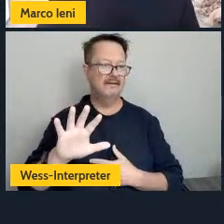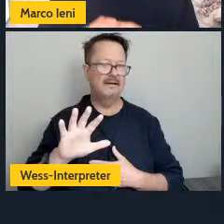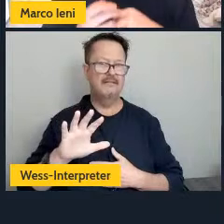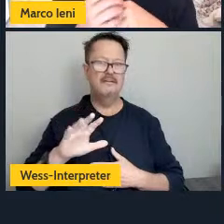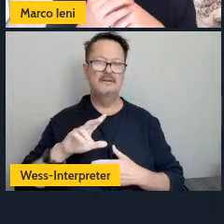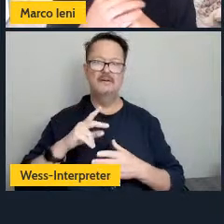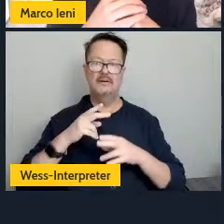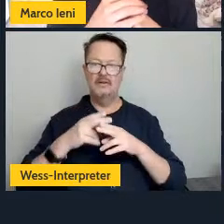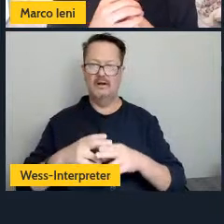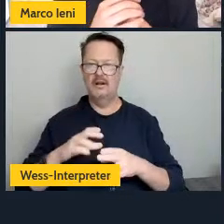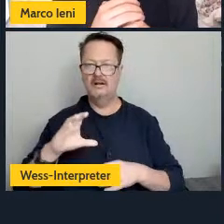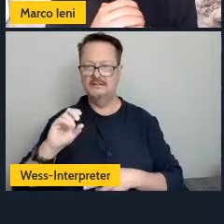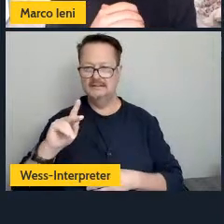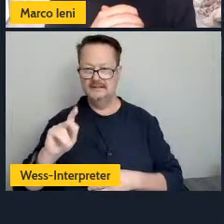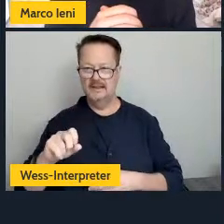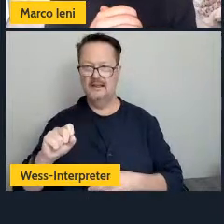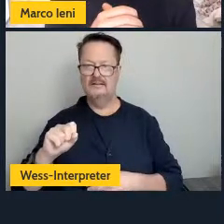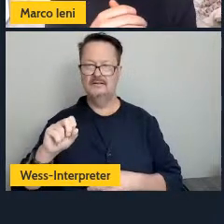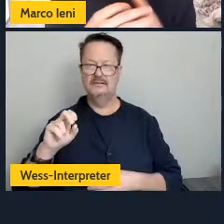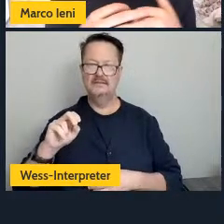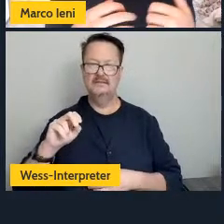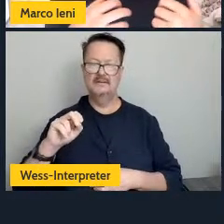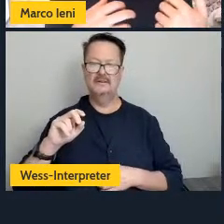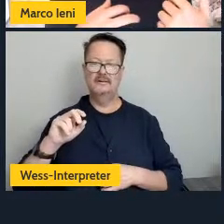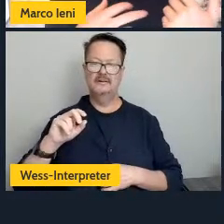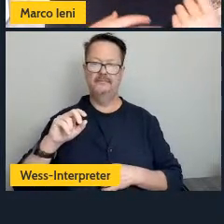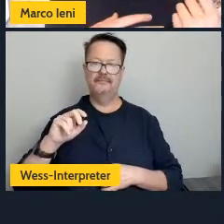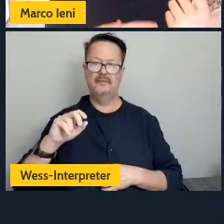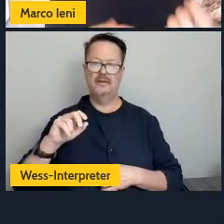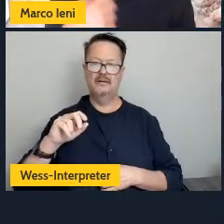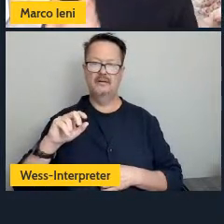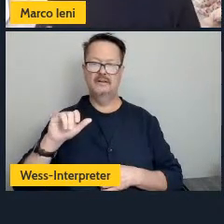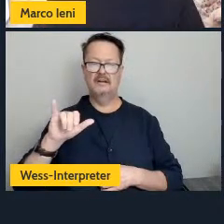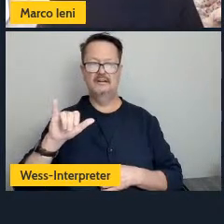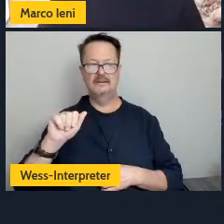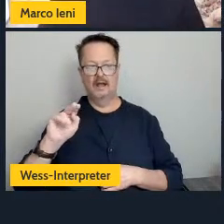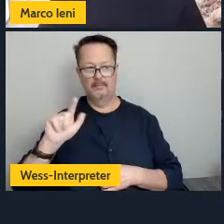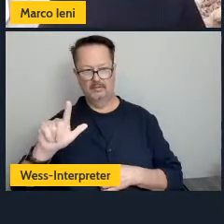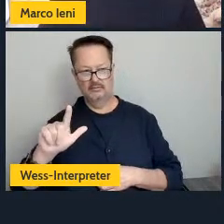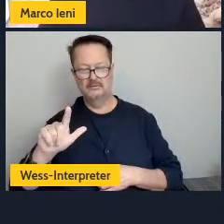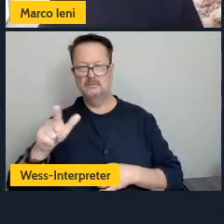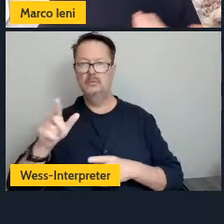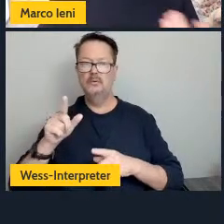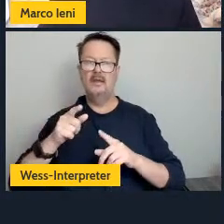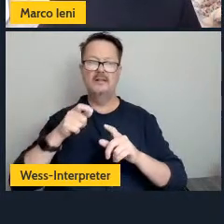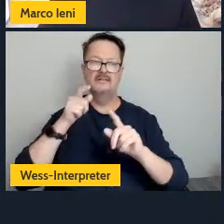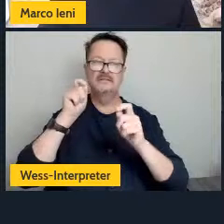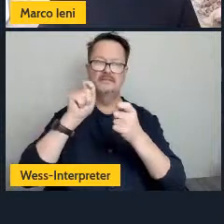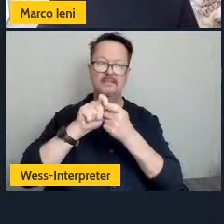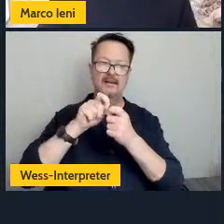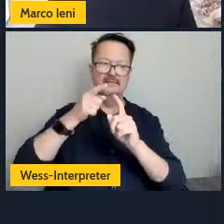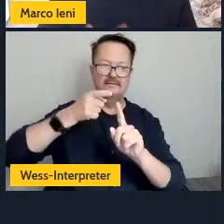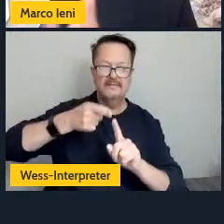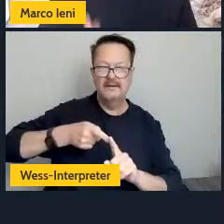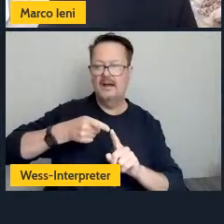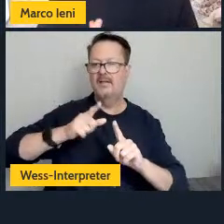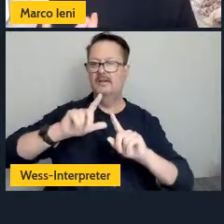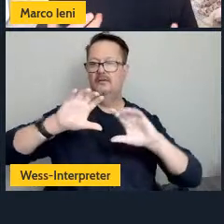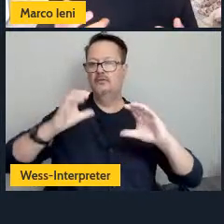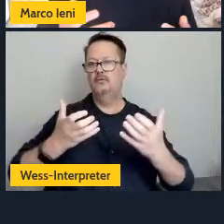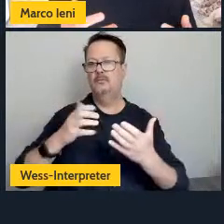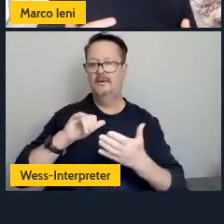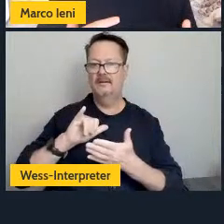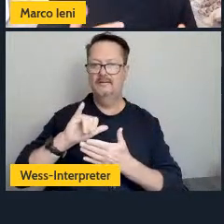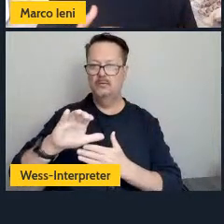cdks.yaml, which allows you to specify the Kubernetes version of your cluster. So when you bump the